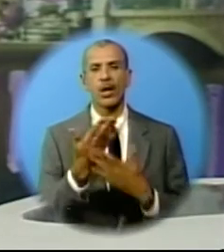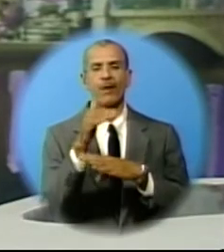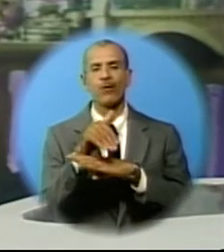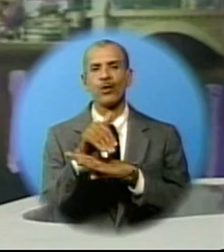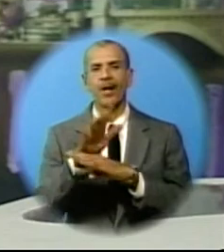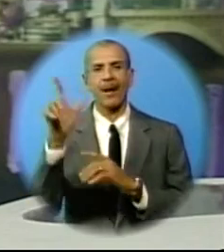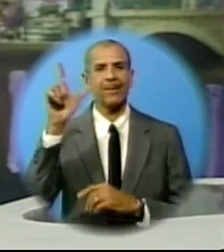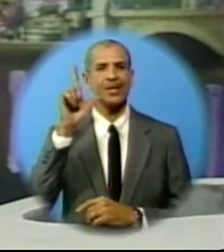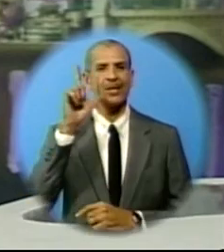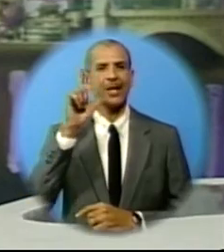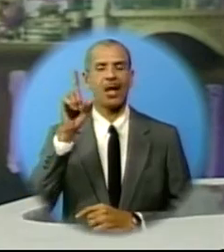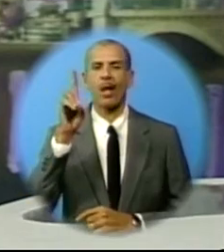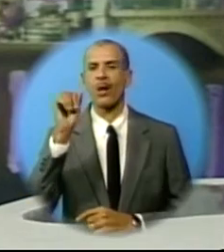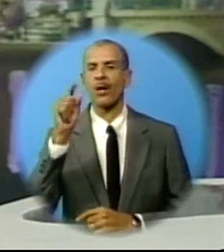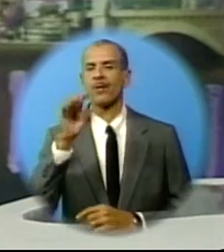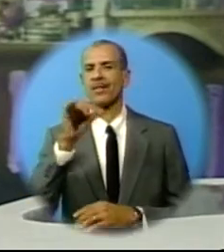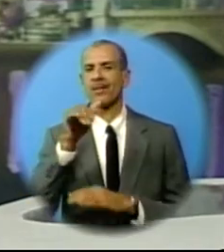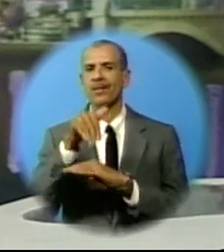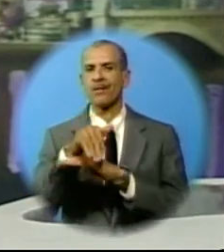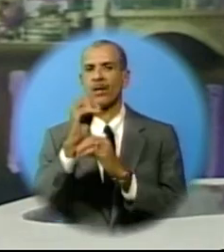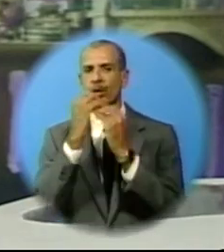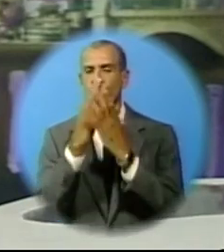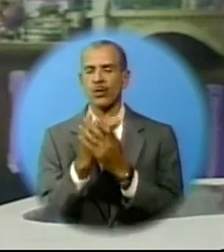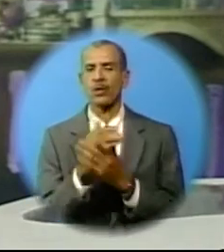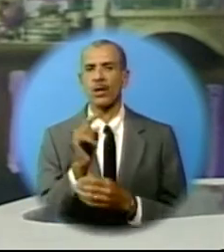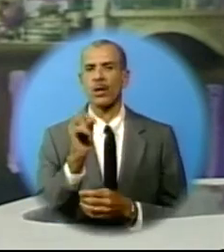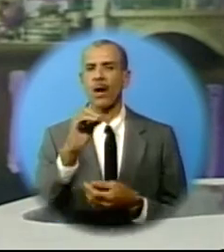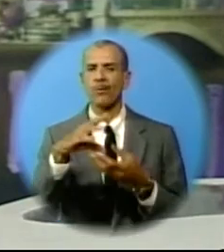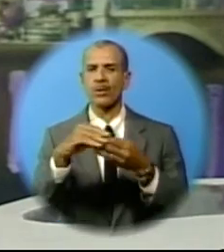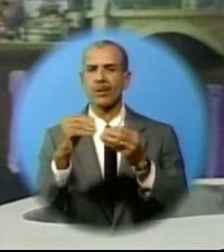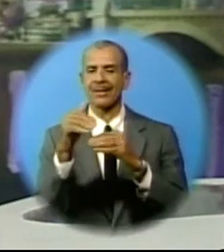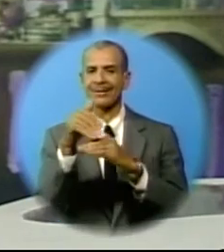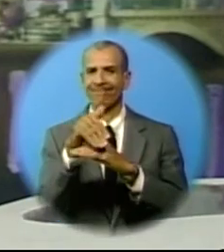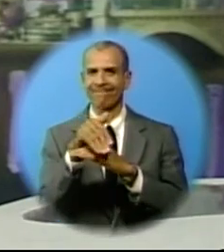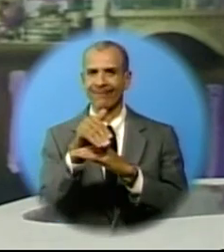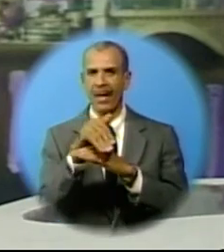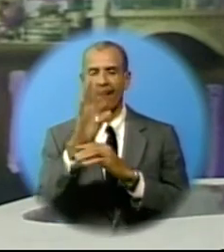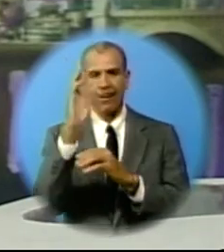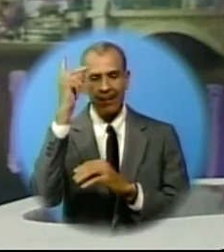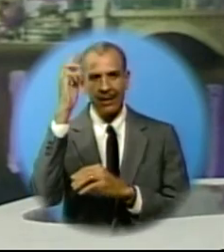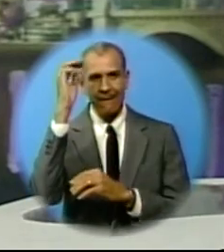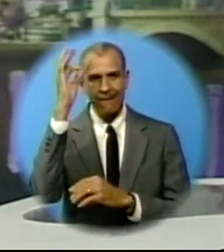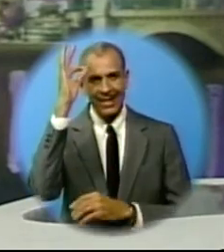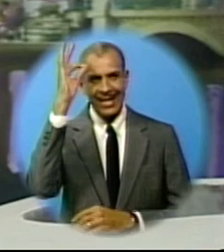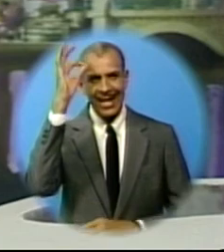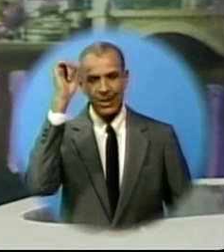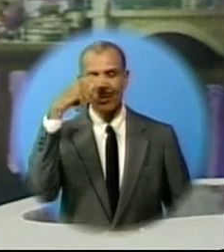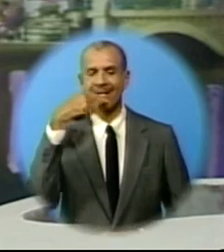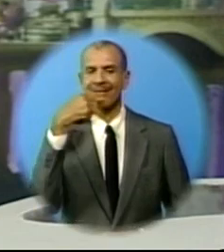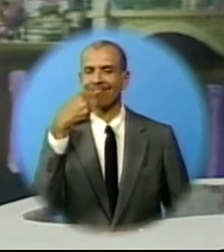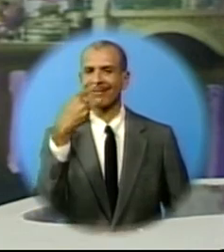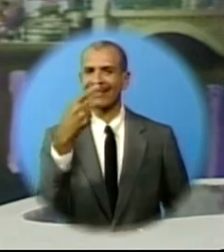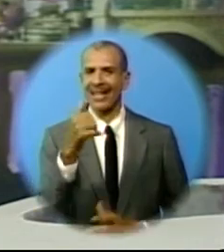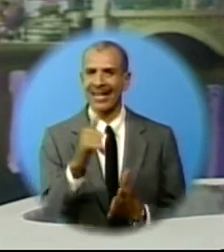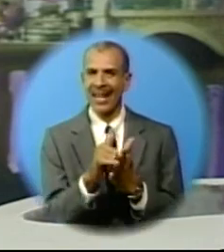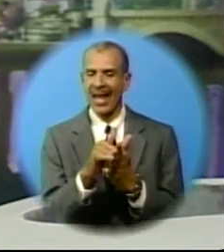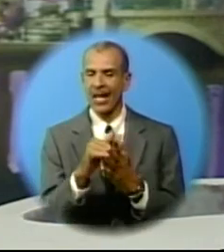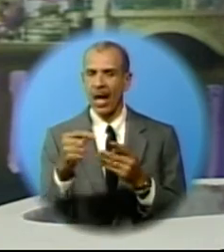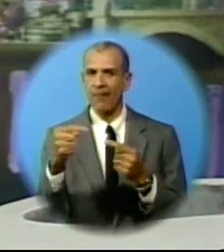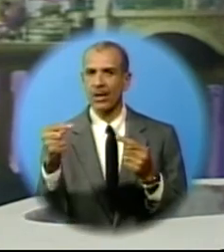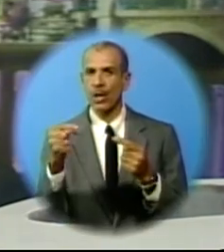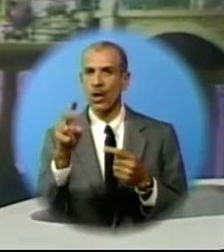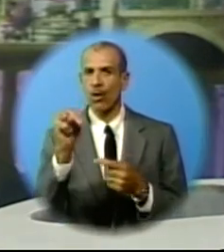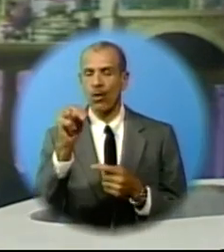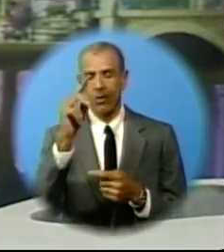very good evening to you. I'm Lisa Lord with the CBC Evening News. In our top story, Prime Minister Frundell Stewart is tonight contending that the opposition's